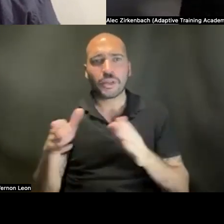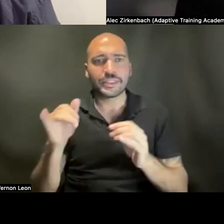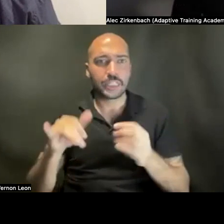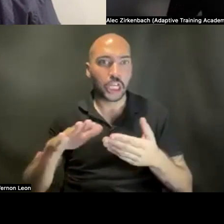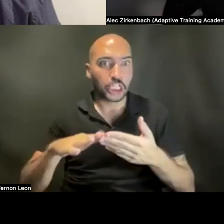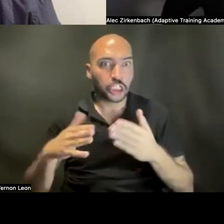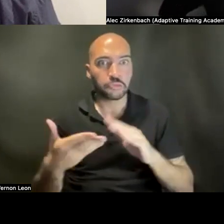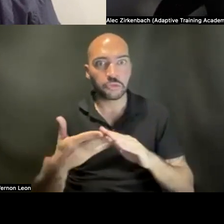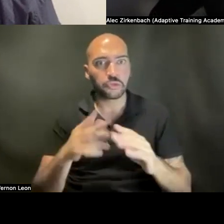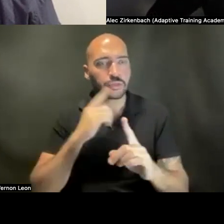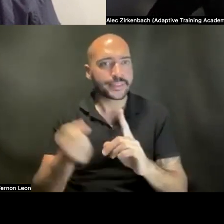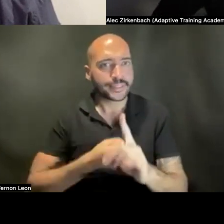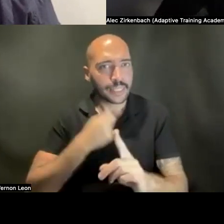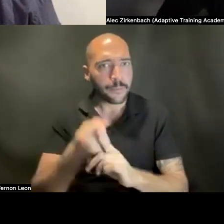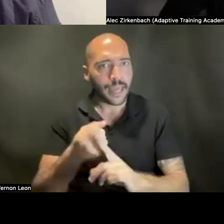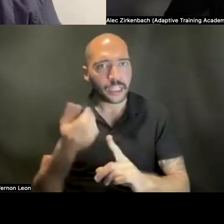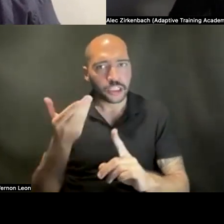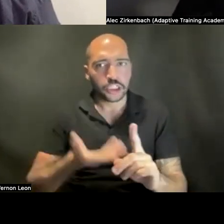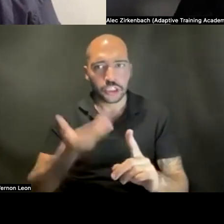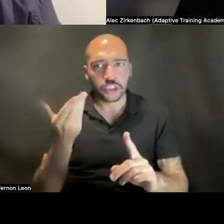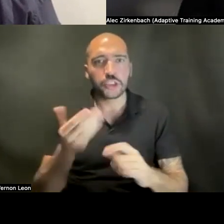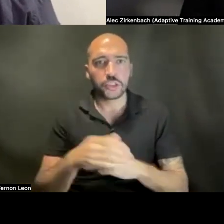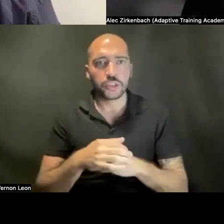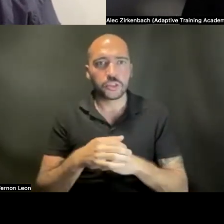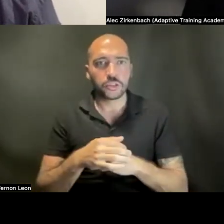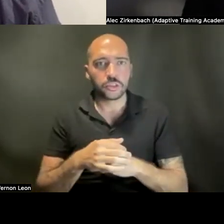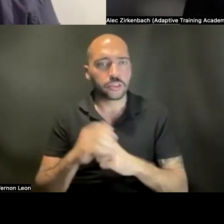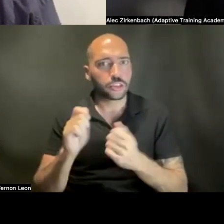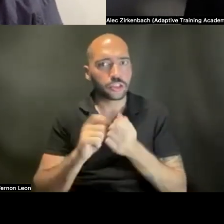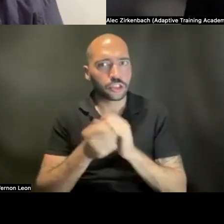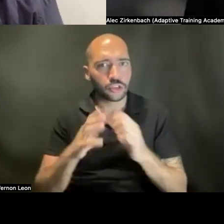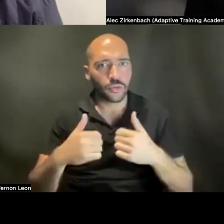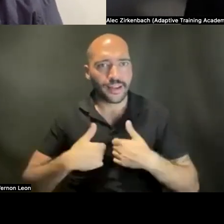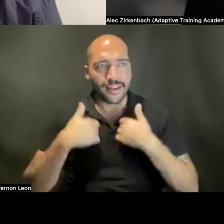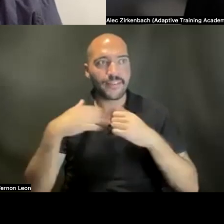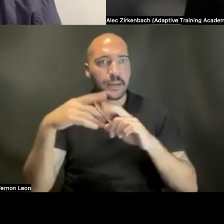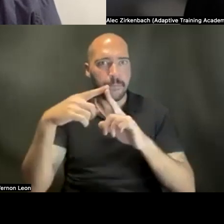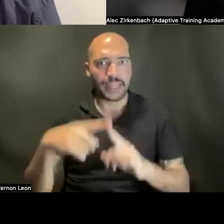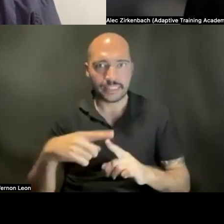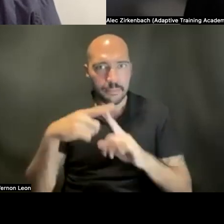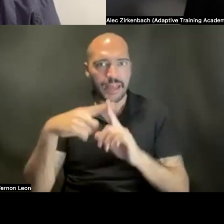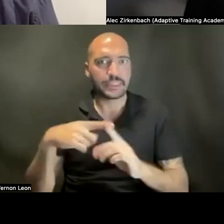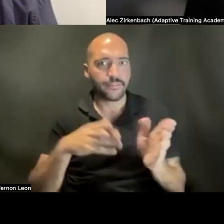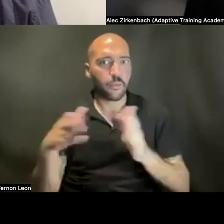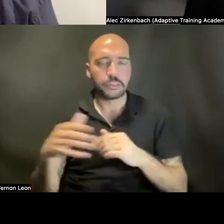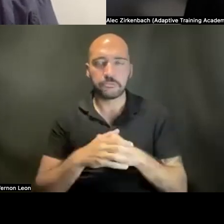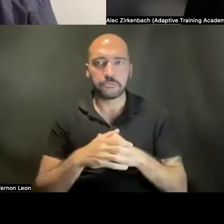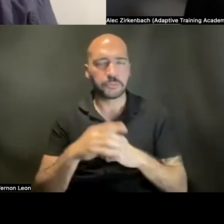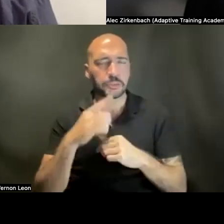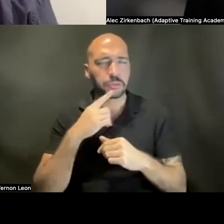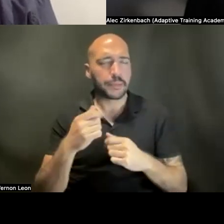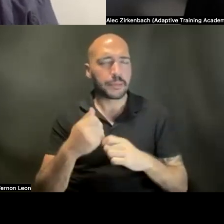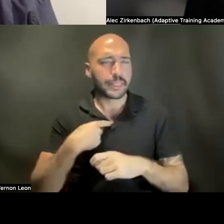community has really impacted you and changed your lives in positive ways. And it brings up for me